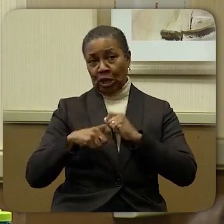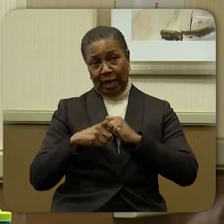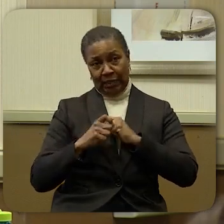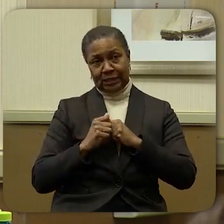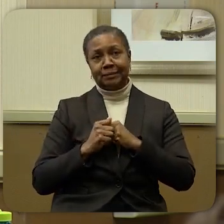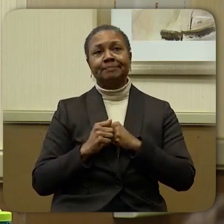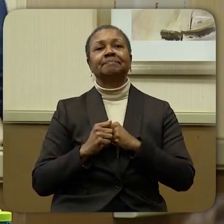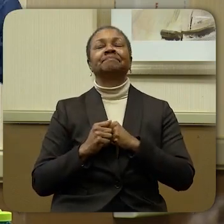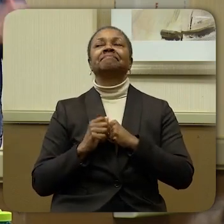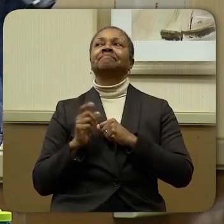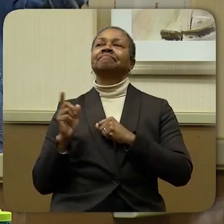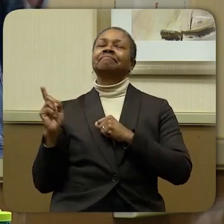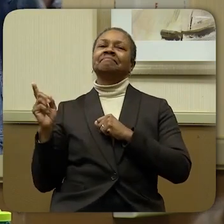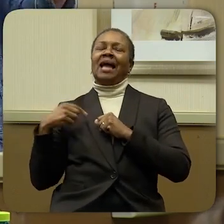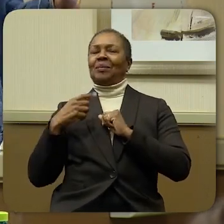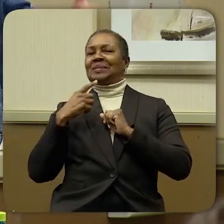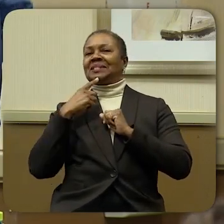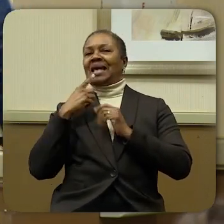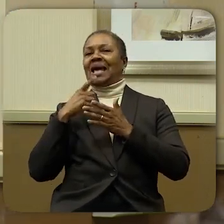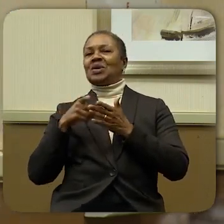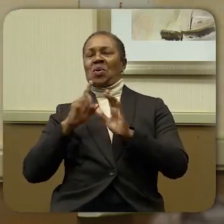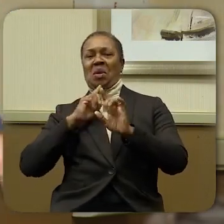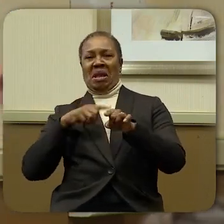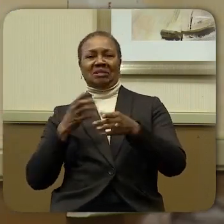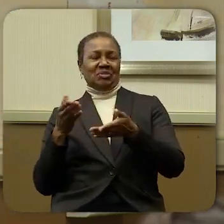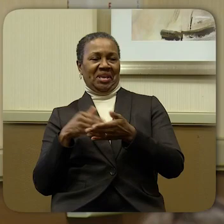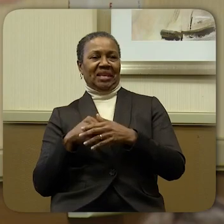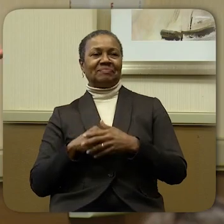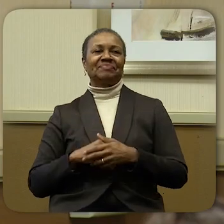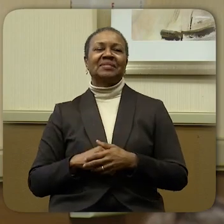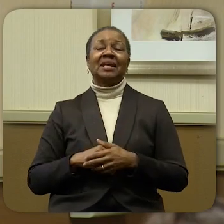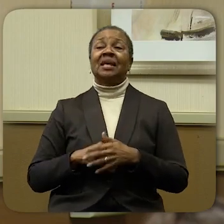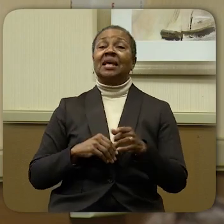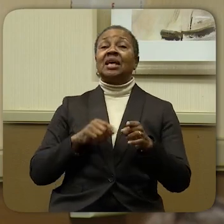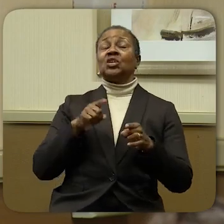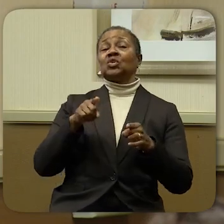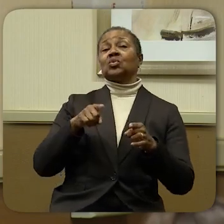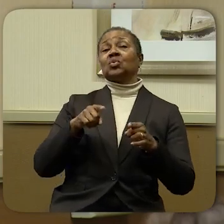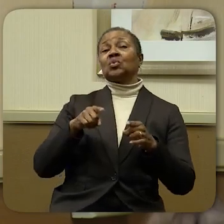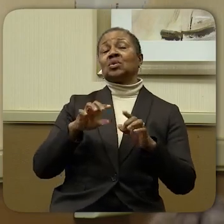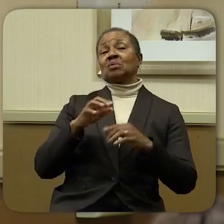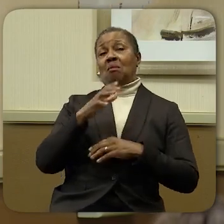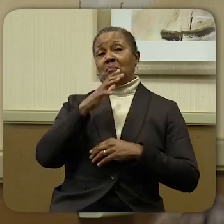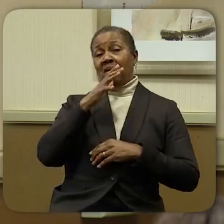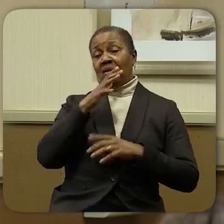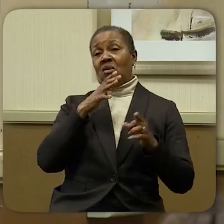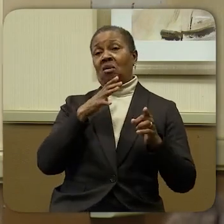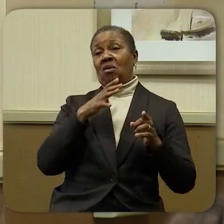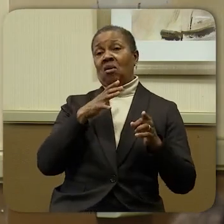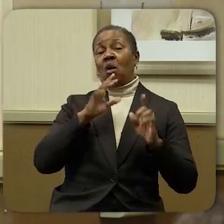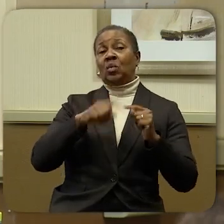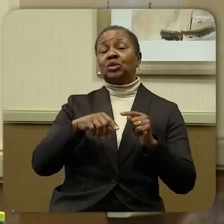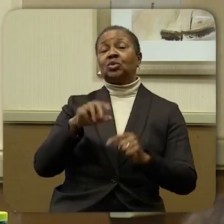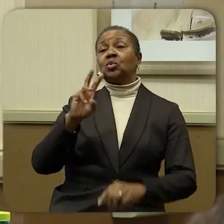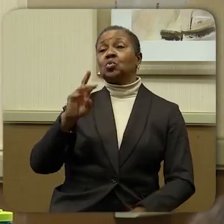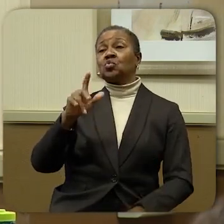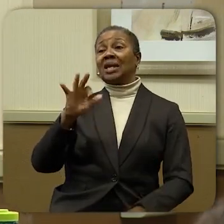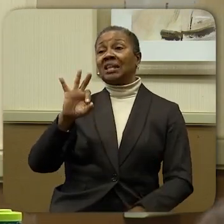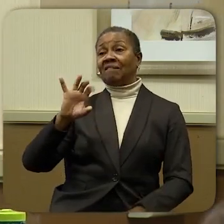so again, I'll repeat back that going to Wrigley, the Starbucks now has a multi-stall,